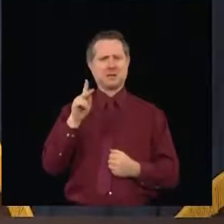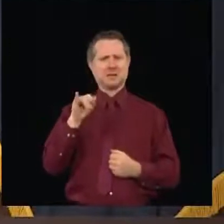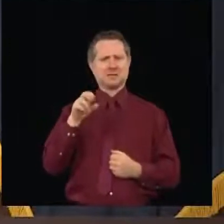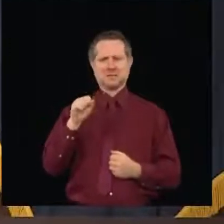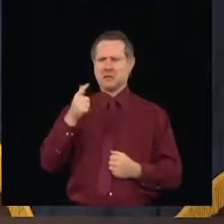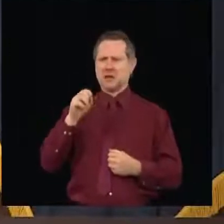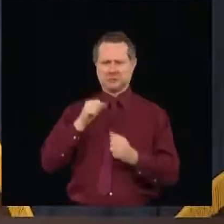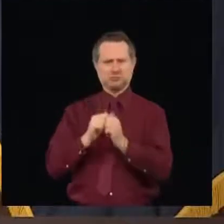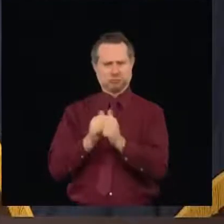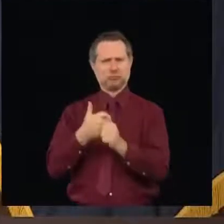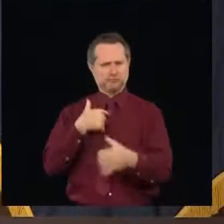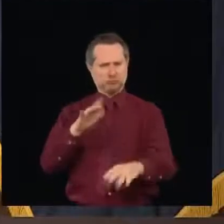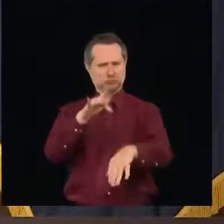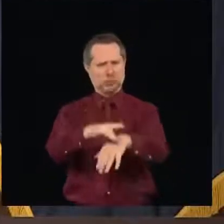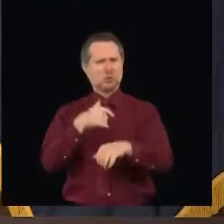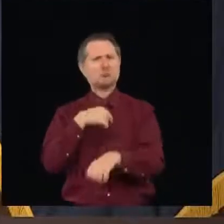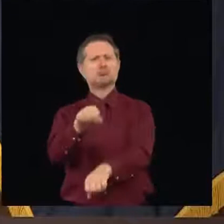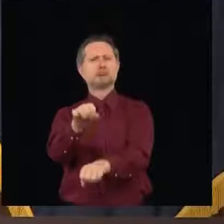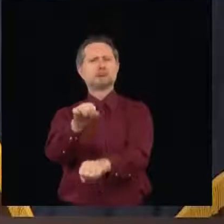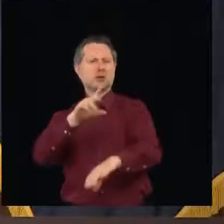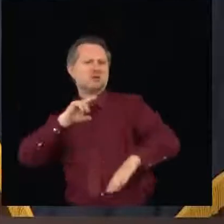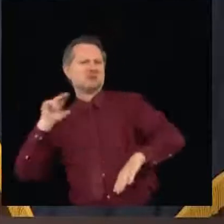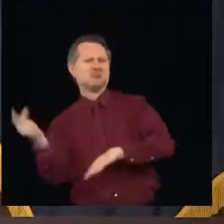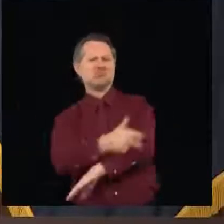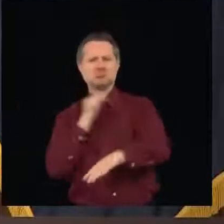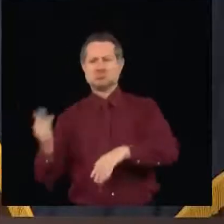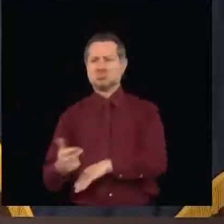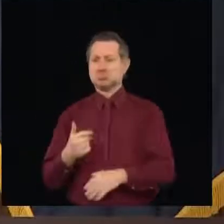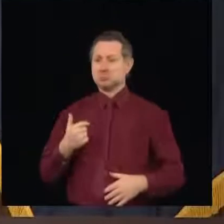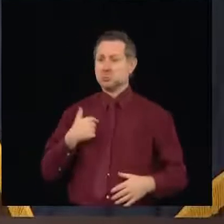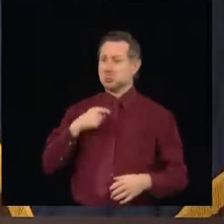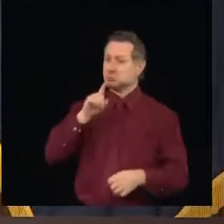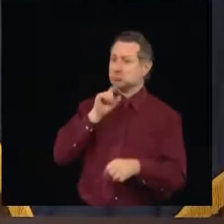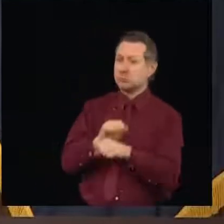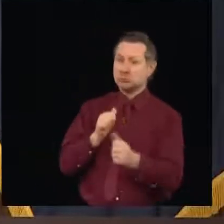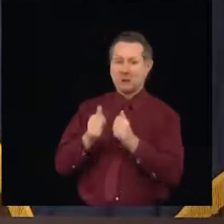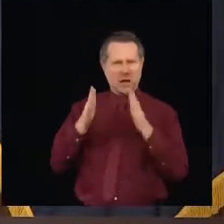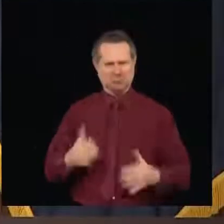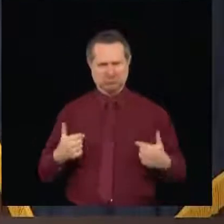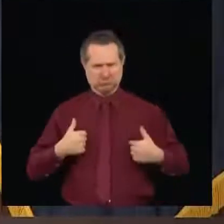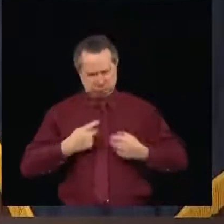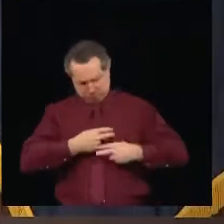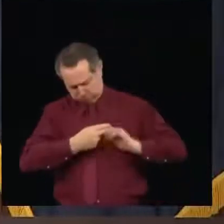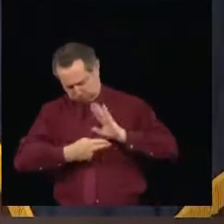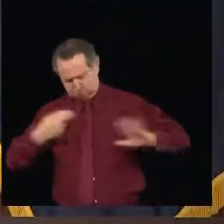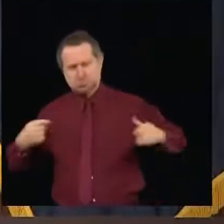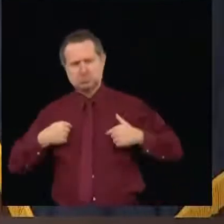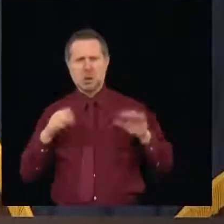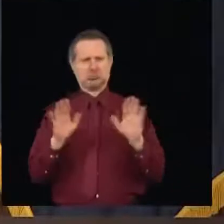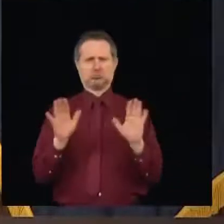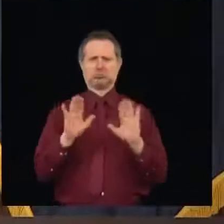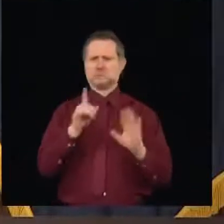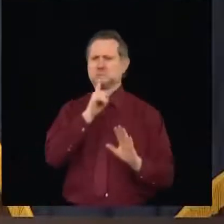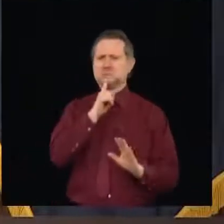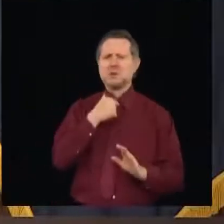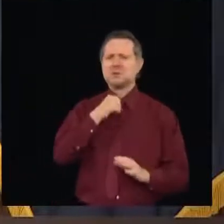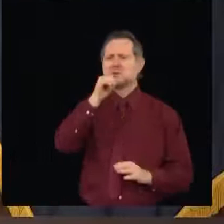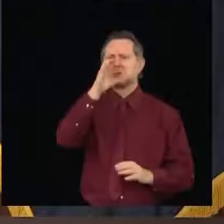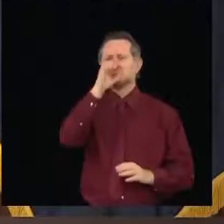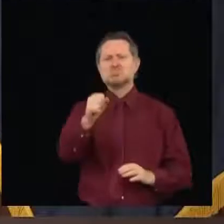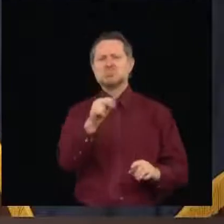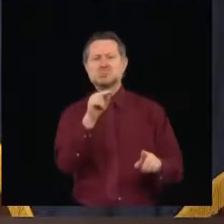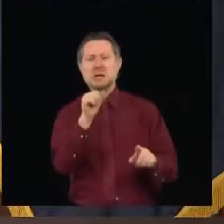Glen. I'm not an official participant in NASCAR. I have no vested interest in opening Watkins